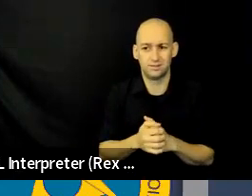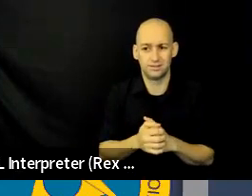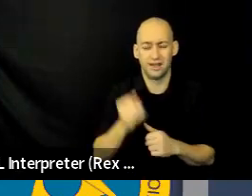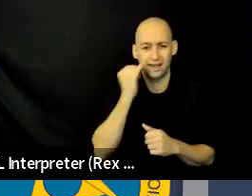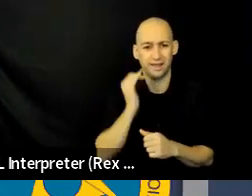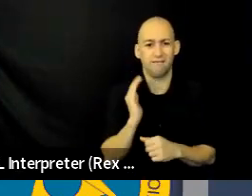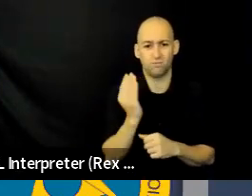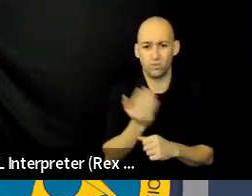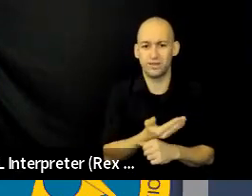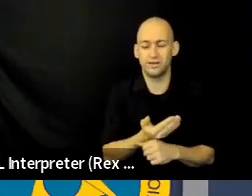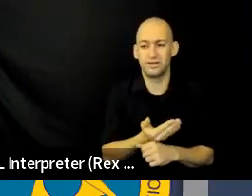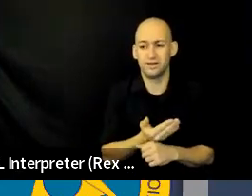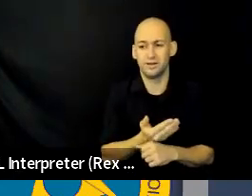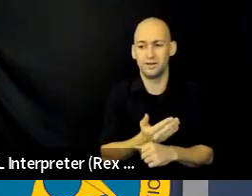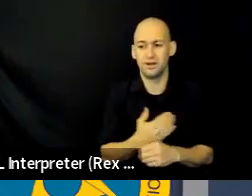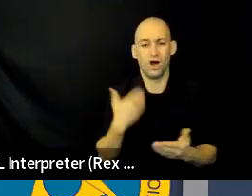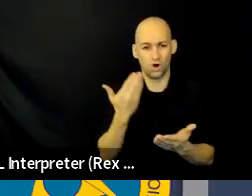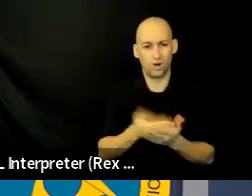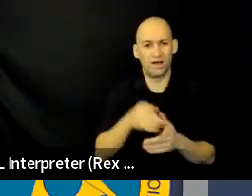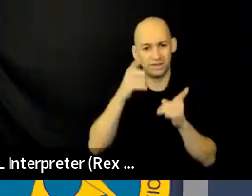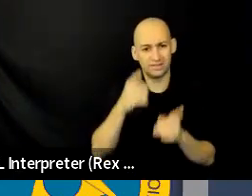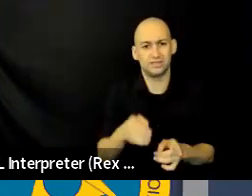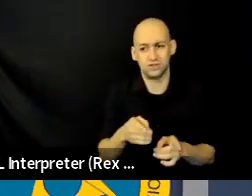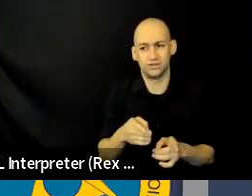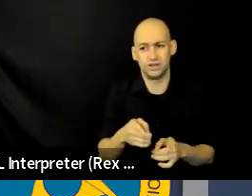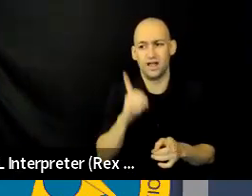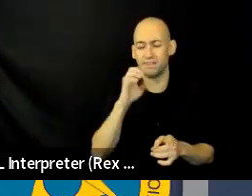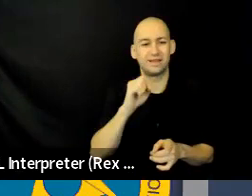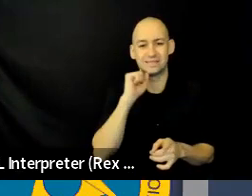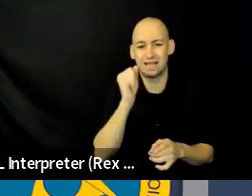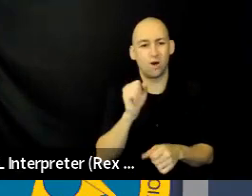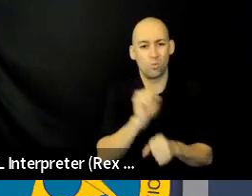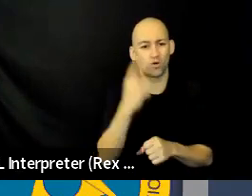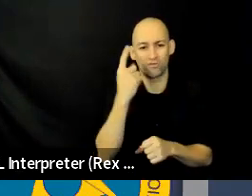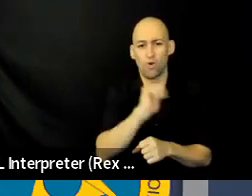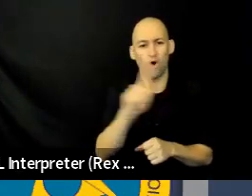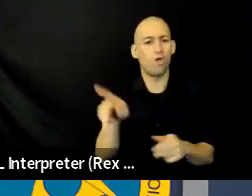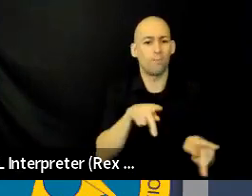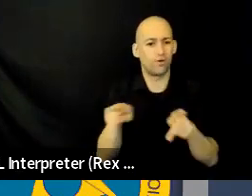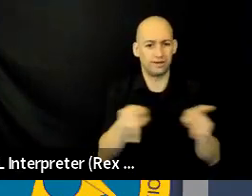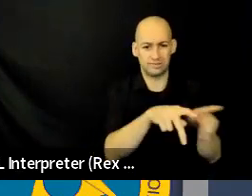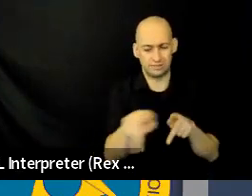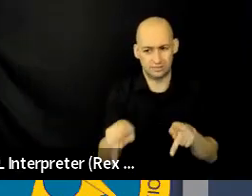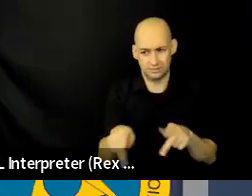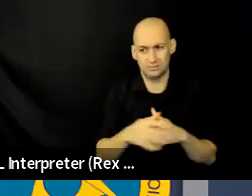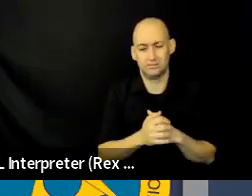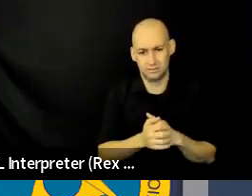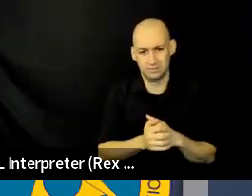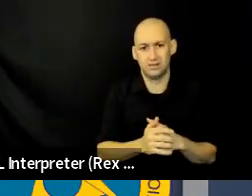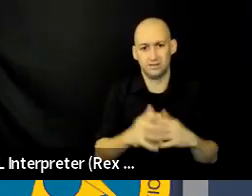we arrive at a decision that doesn't work for all parties and shuts this facility